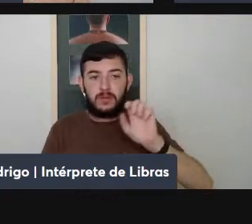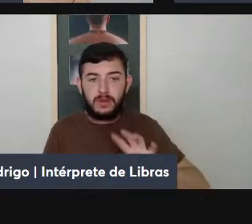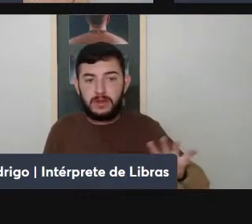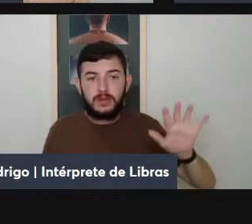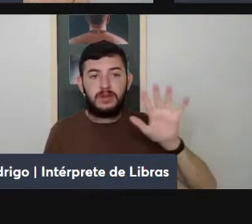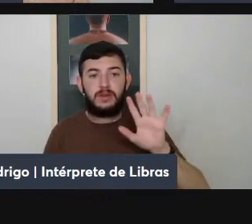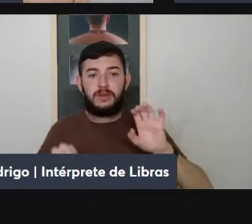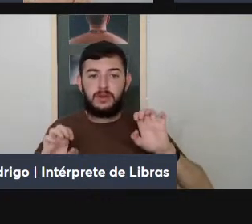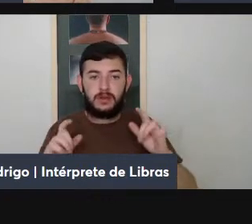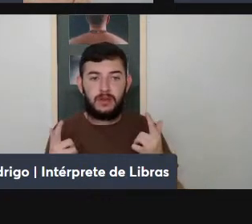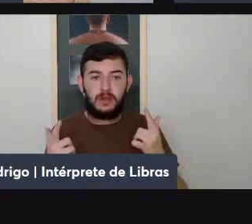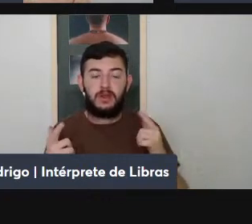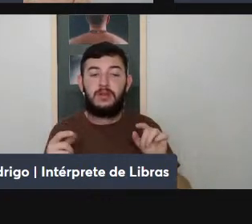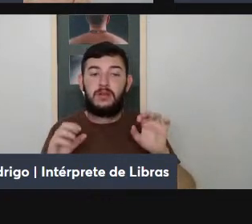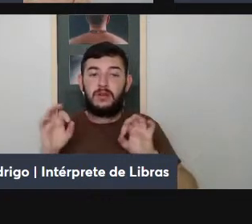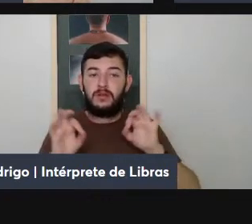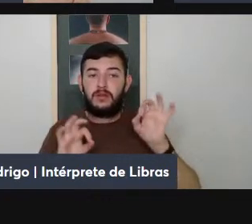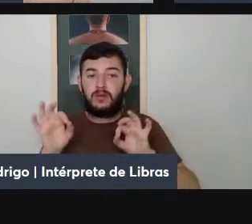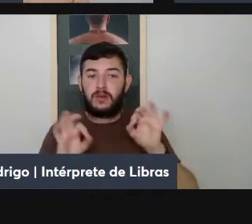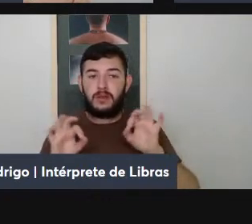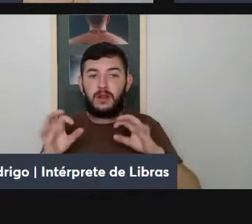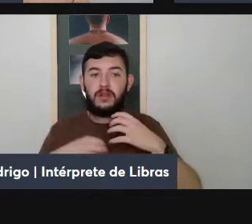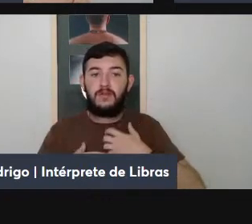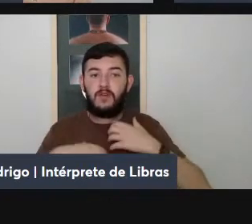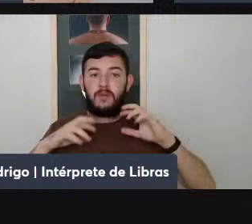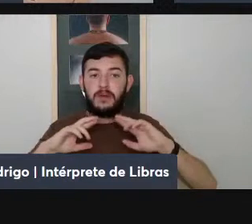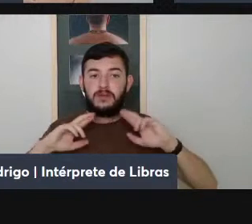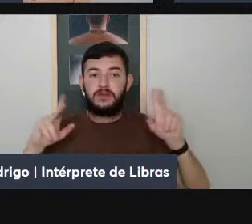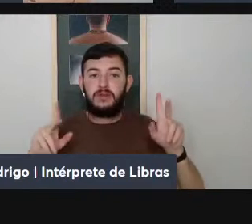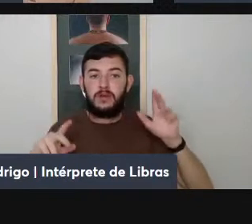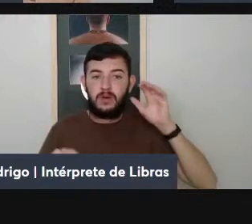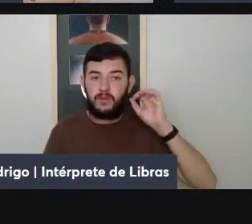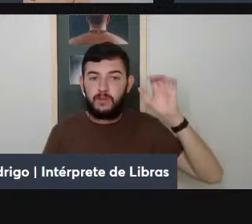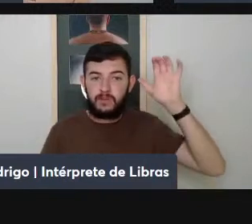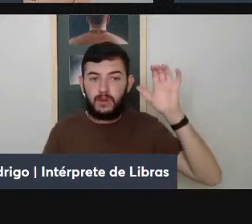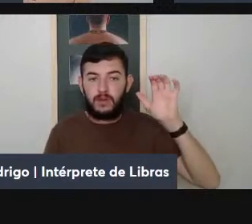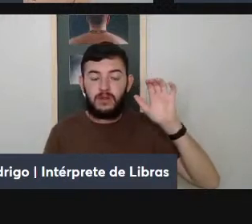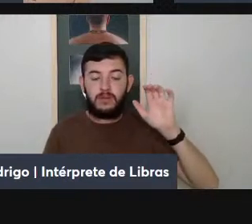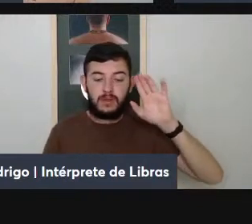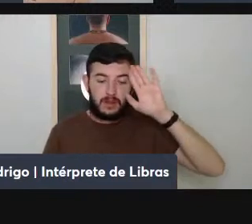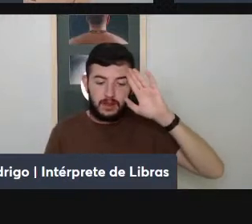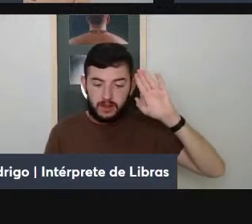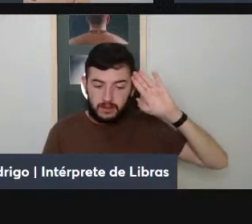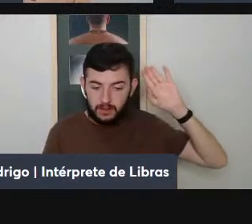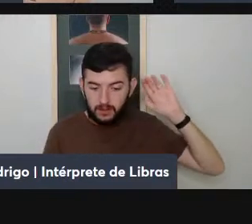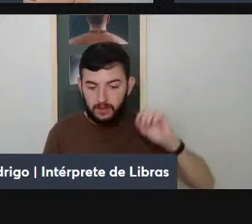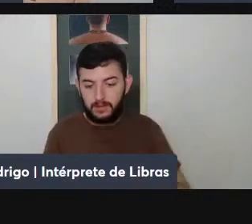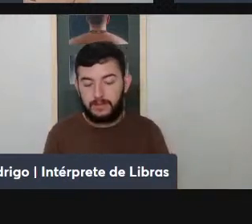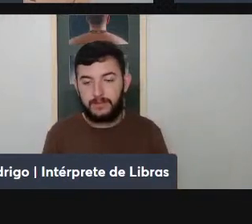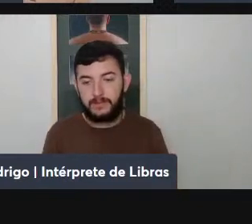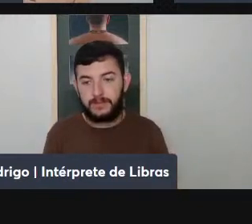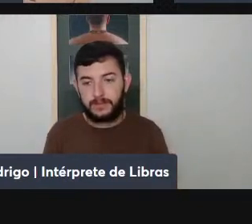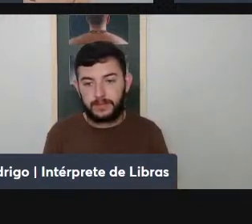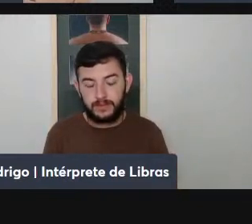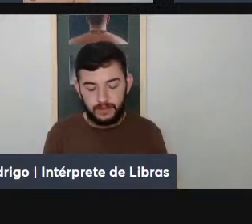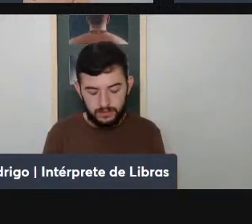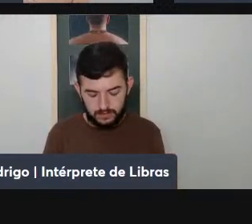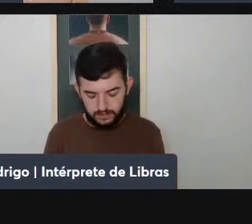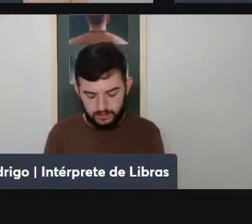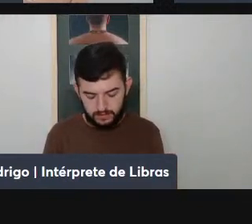esse esteja organizado de forma diferente que o conhecimento acadêmico. Another problem is